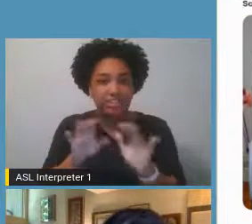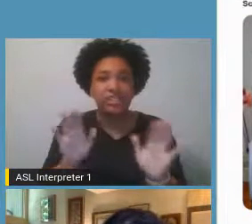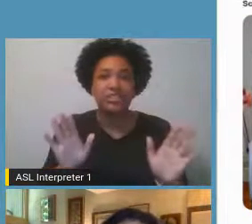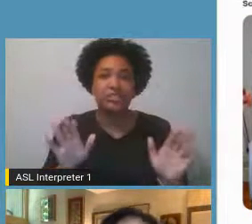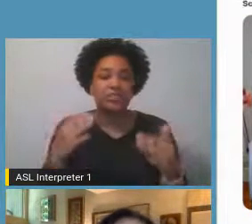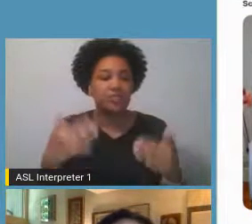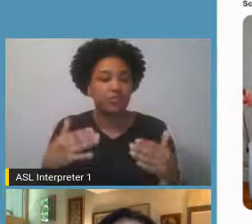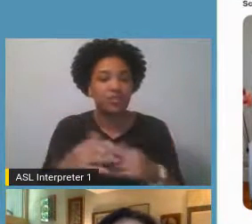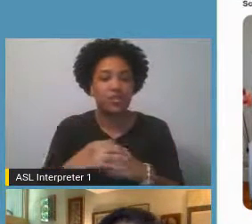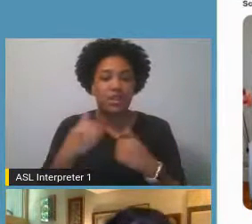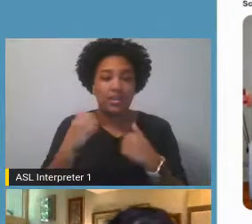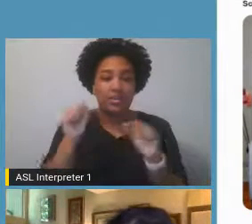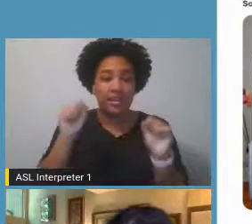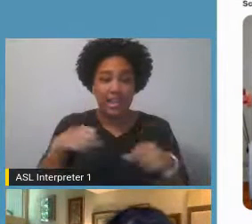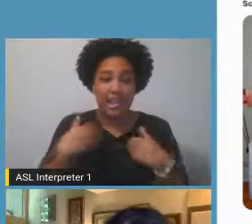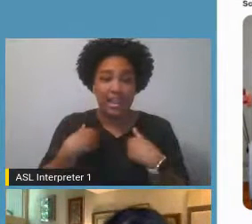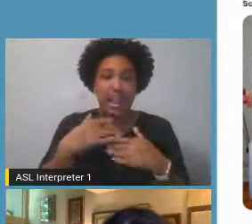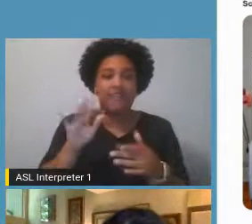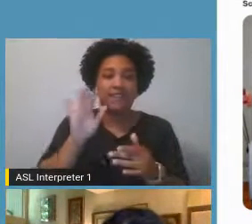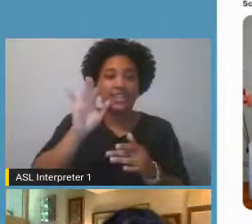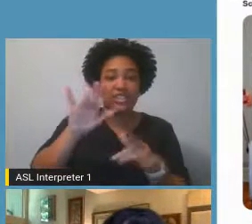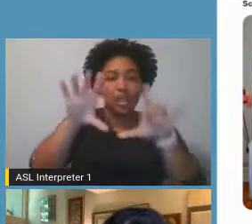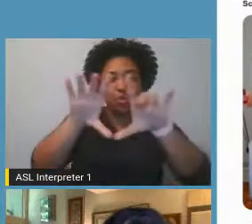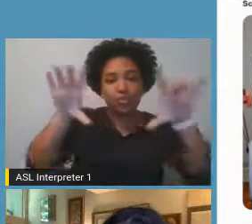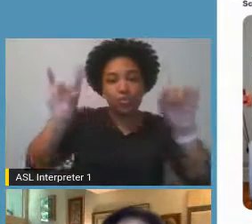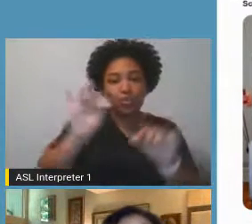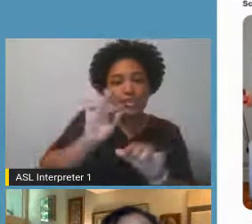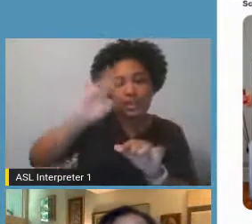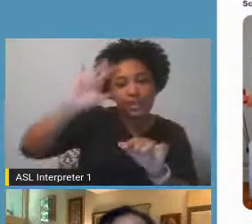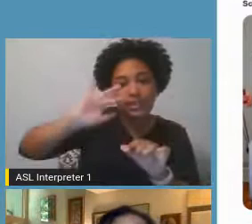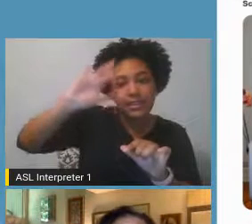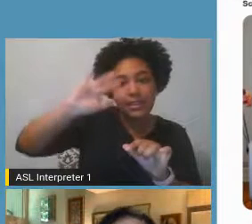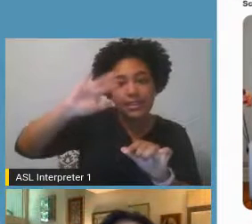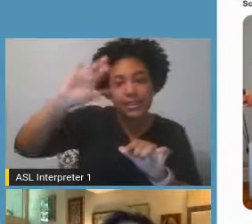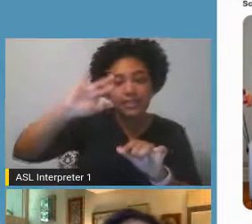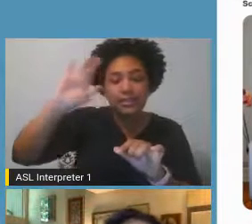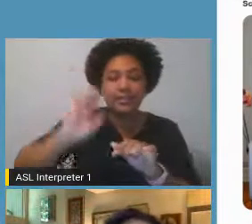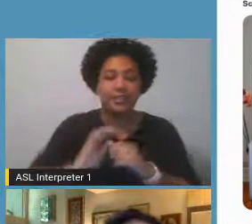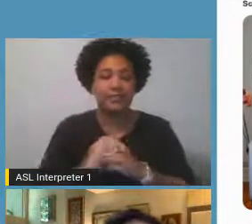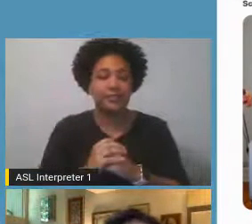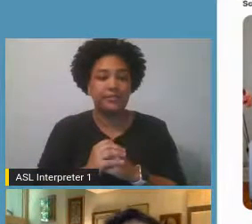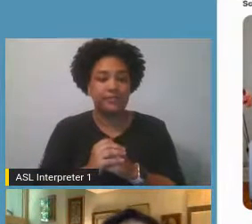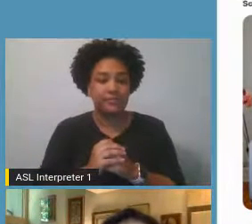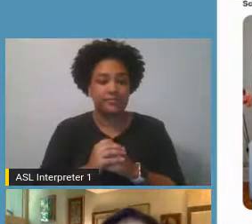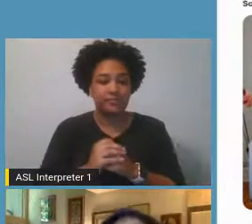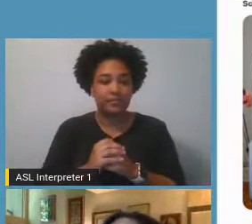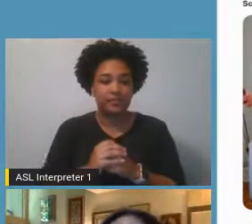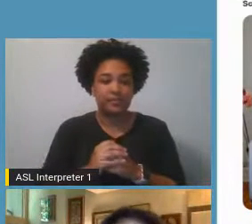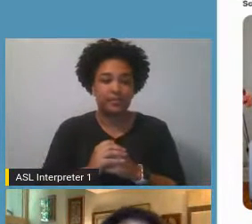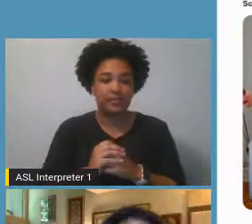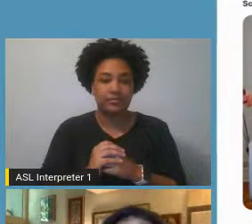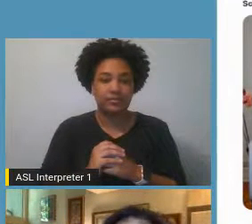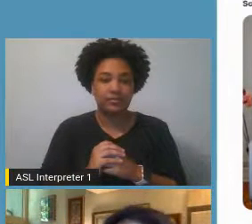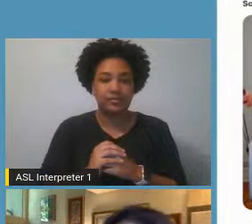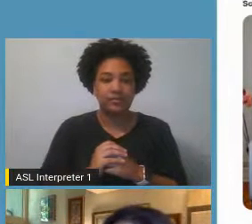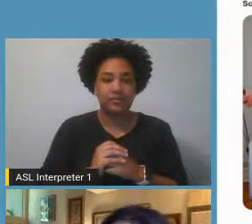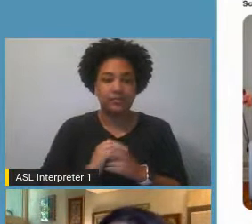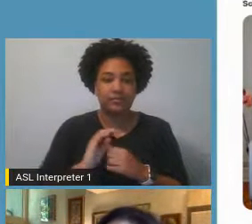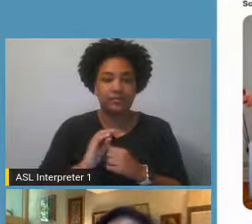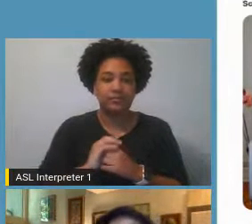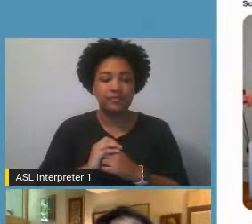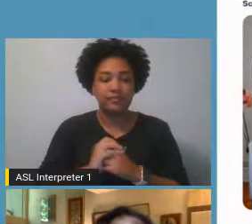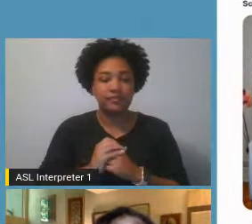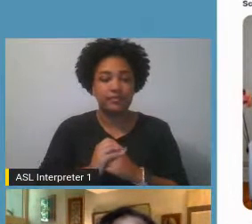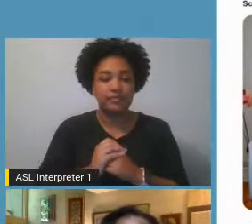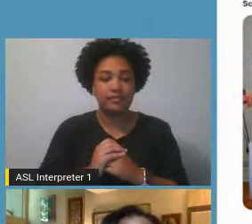screens, multimedia retrieval. It's just, you know, it's just shrinking our cultural and our social boundaries. And